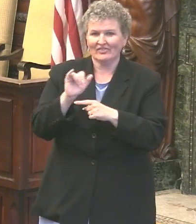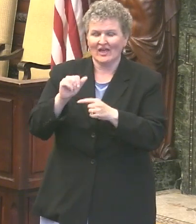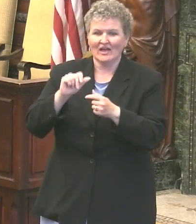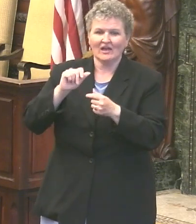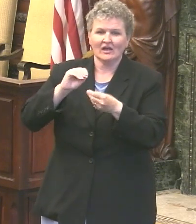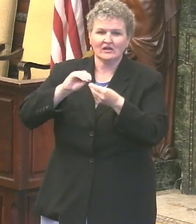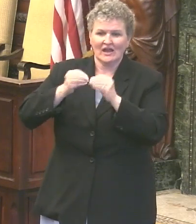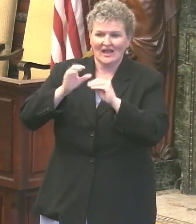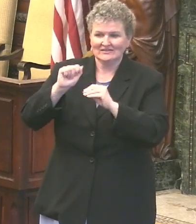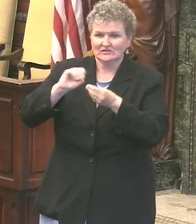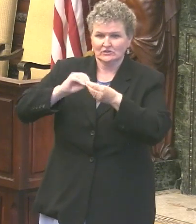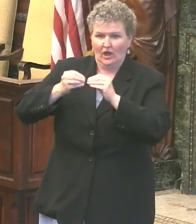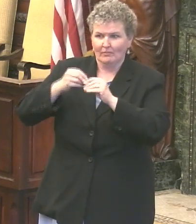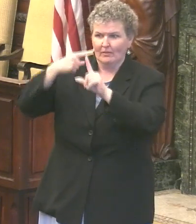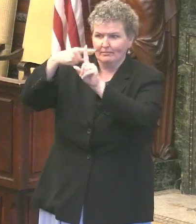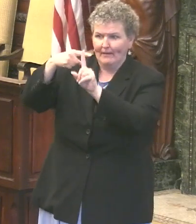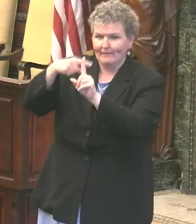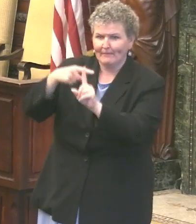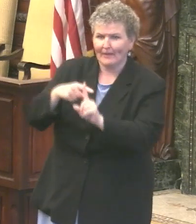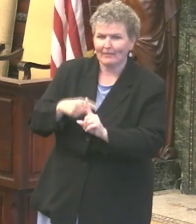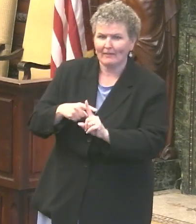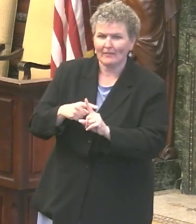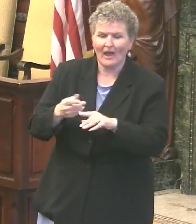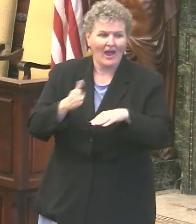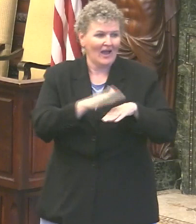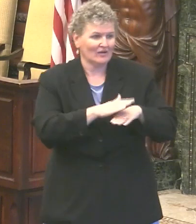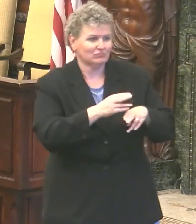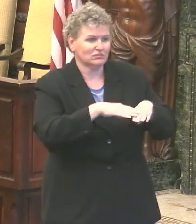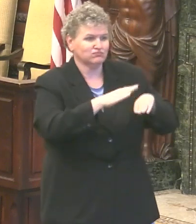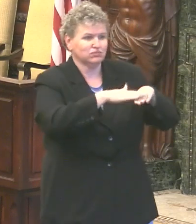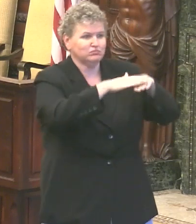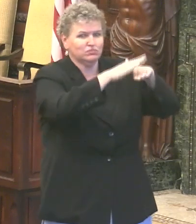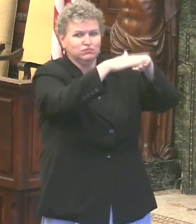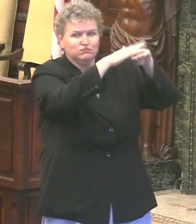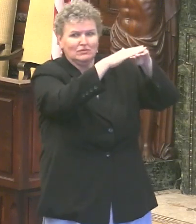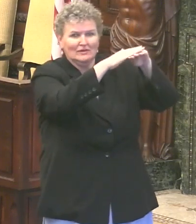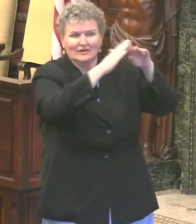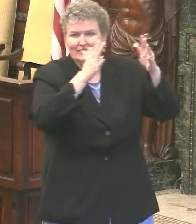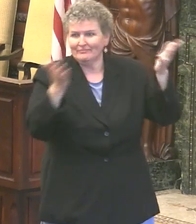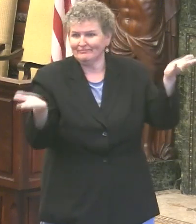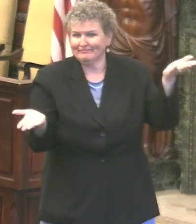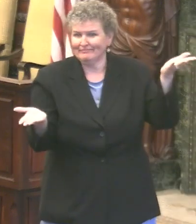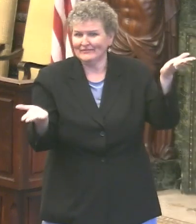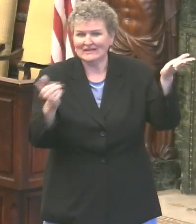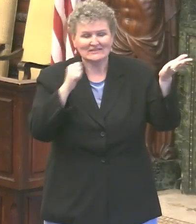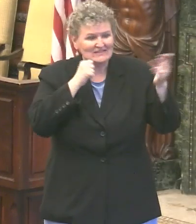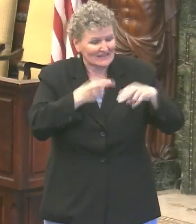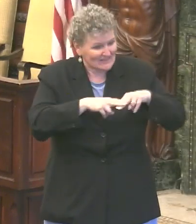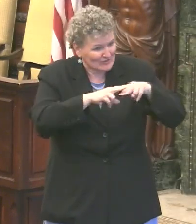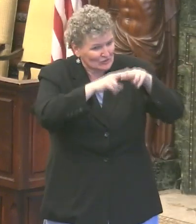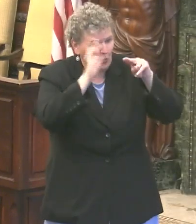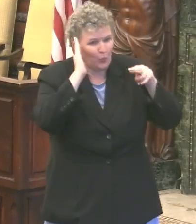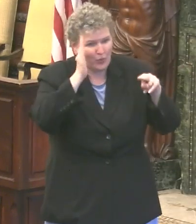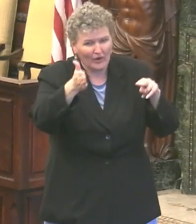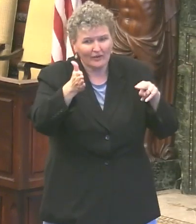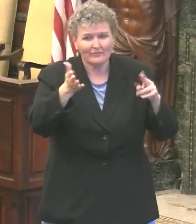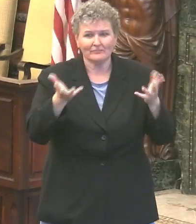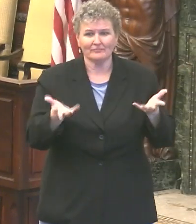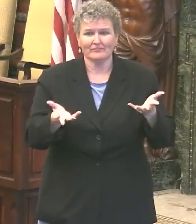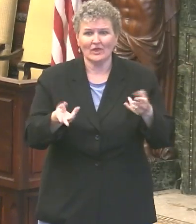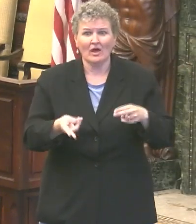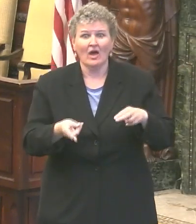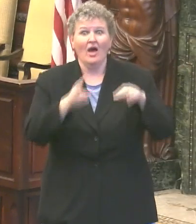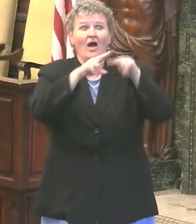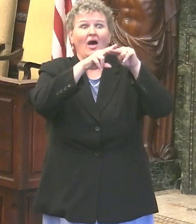positive. The rest of the country is rising, the rest of the state is rising. I would be surprised if we don't continue to rise. If it rises and falls, then we're doing fine.